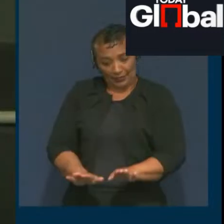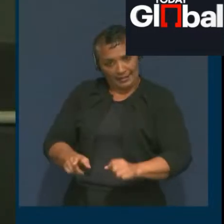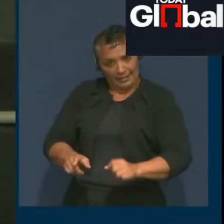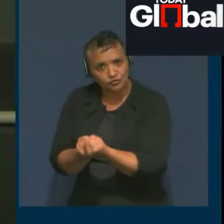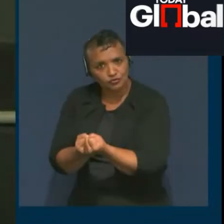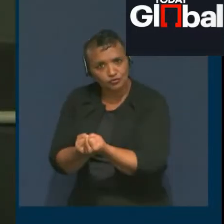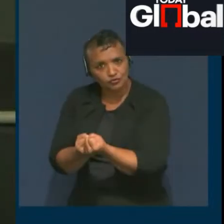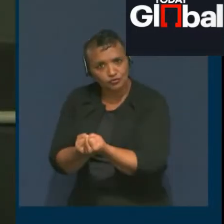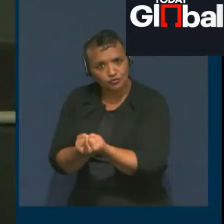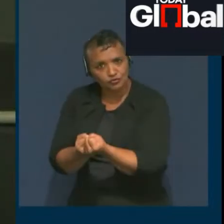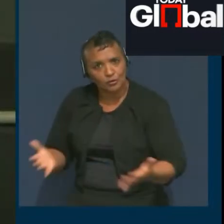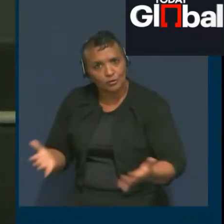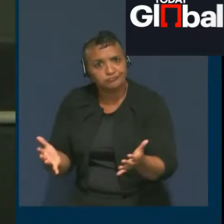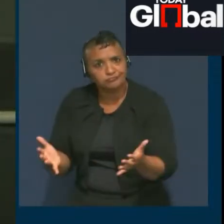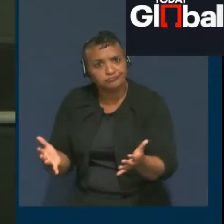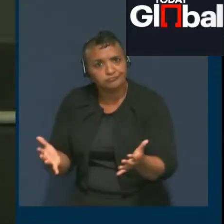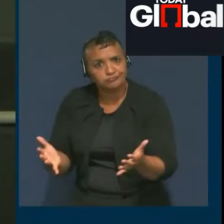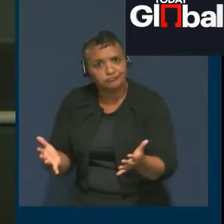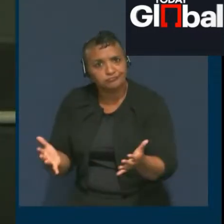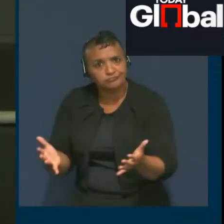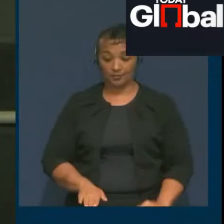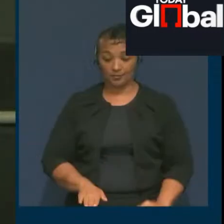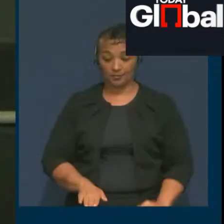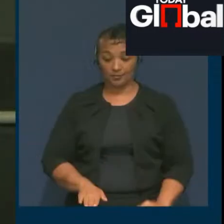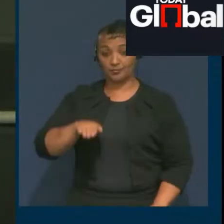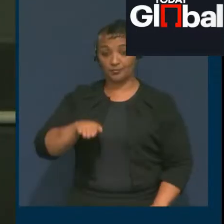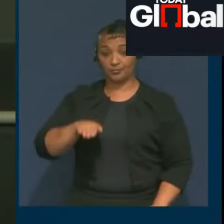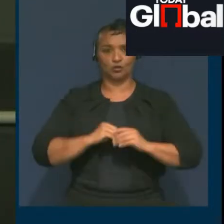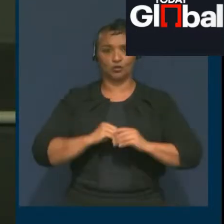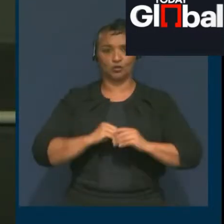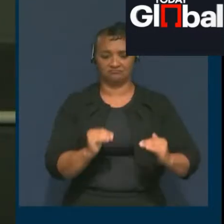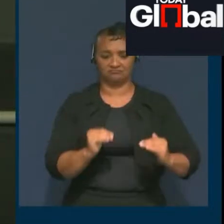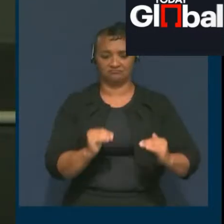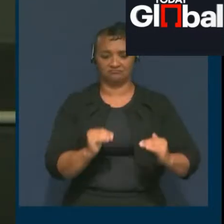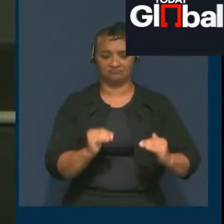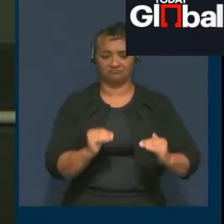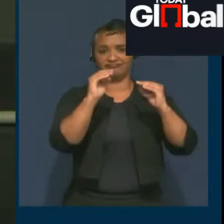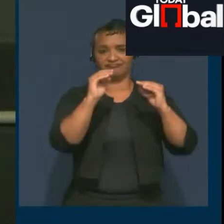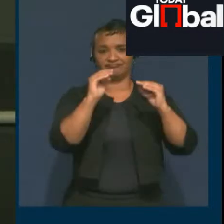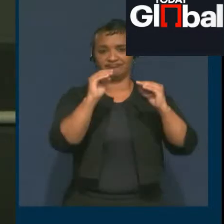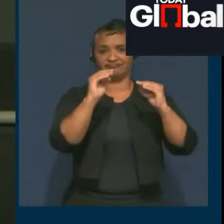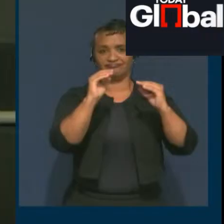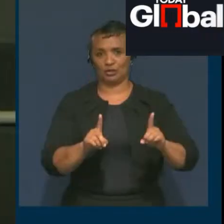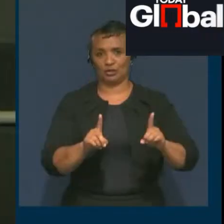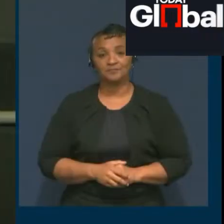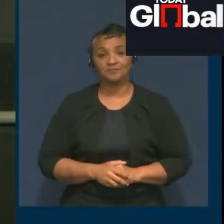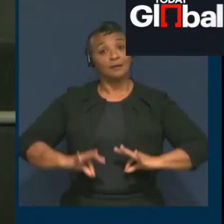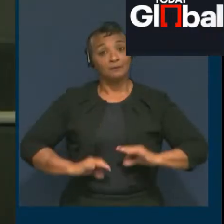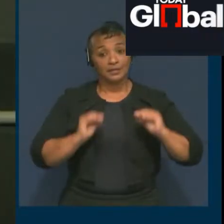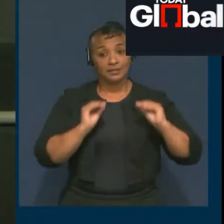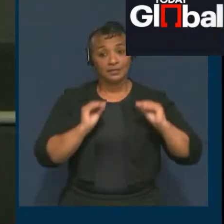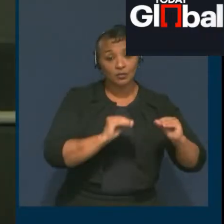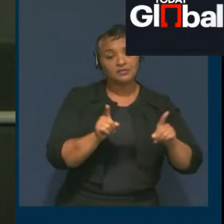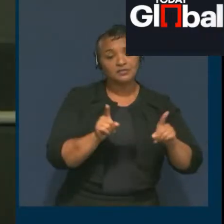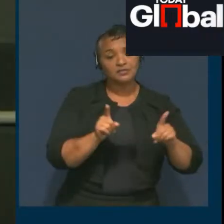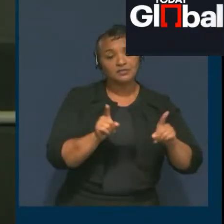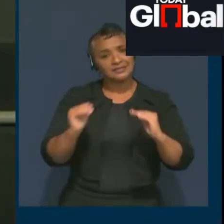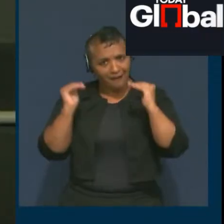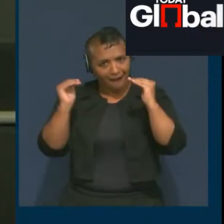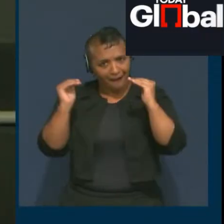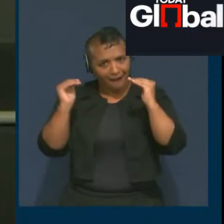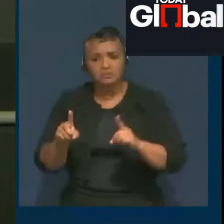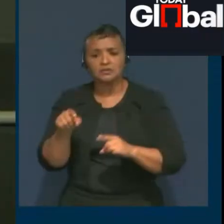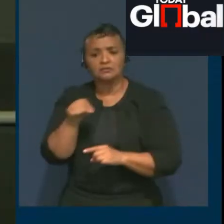their gradual transition to inclusive educational environments. The Ministry of Education and Higher Education, in cooperation with the